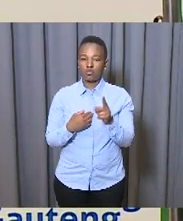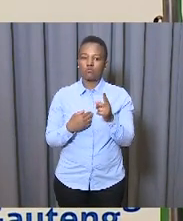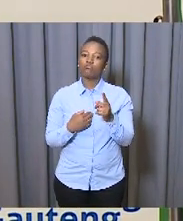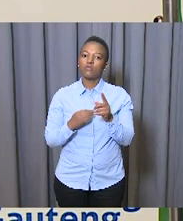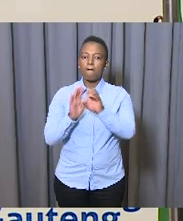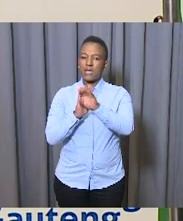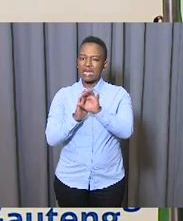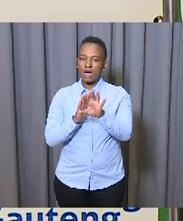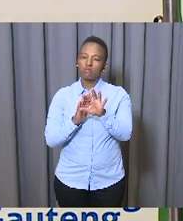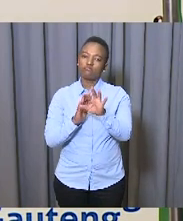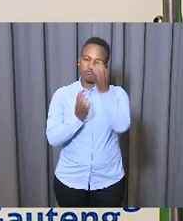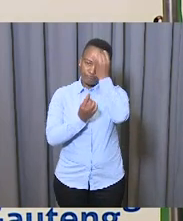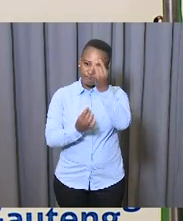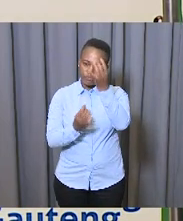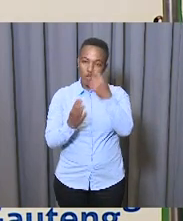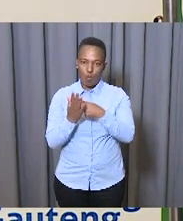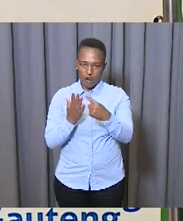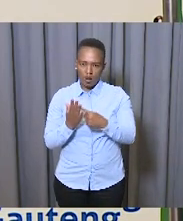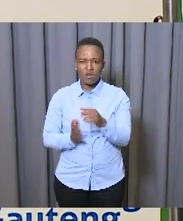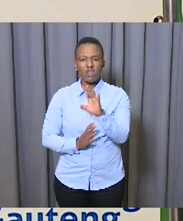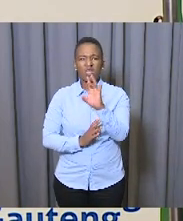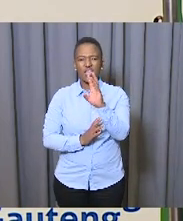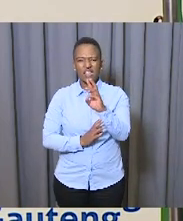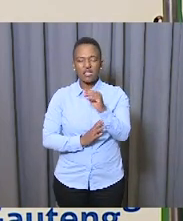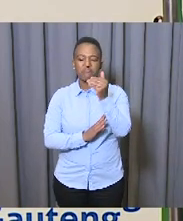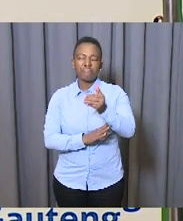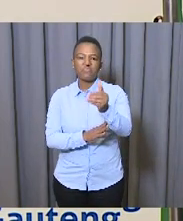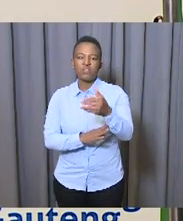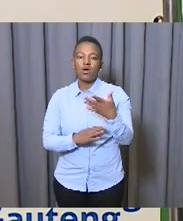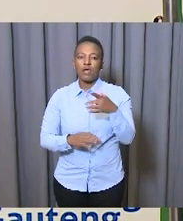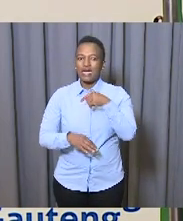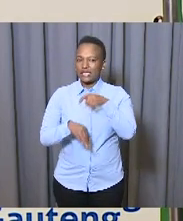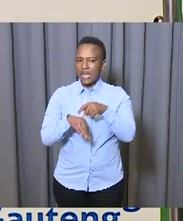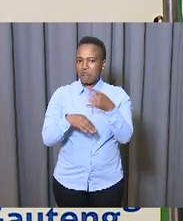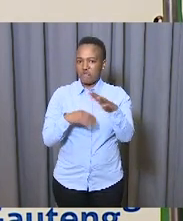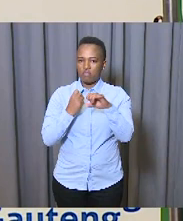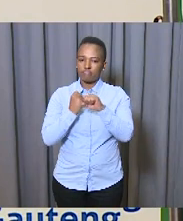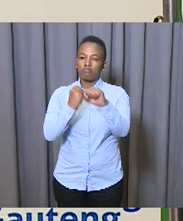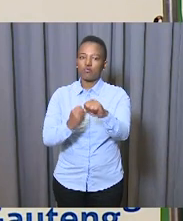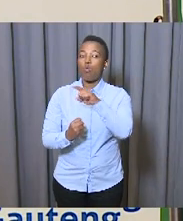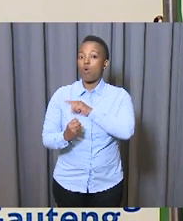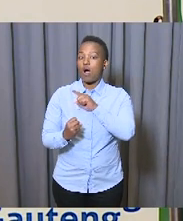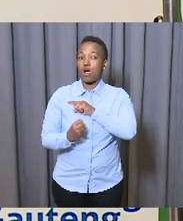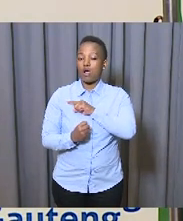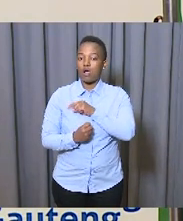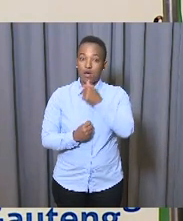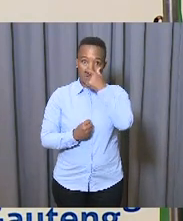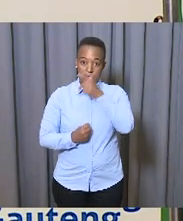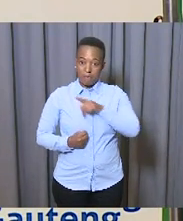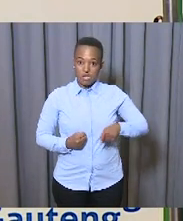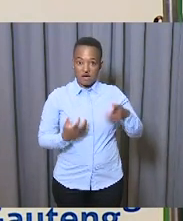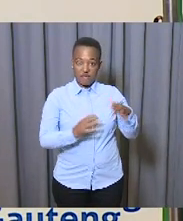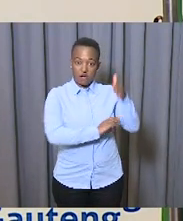briefing. We have had to delay while waiting for the president to finish